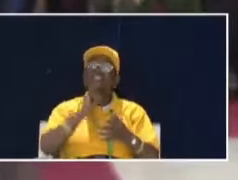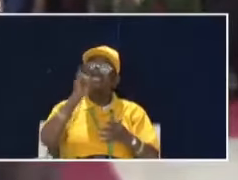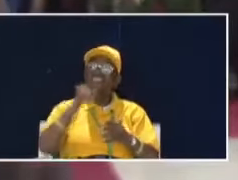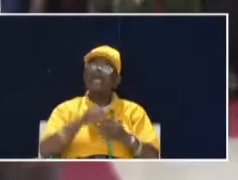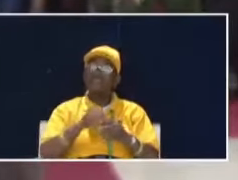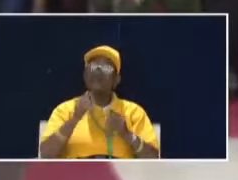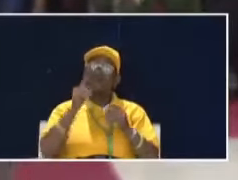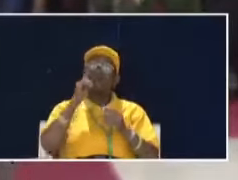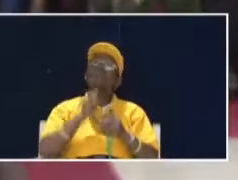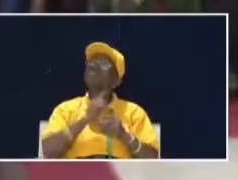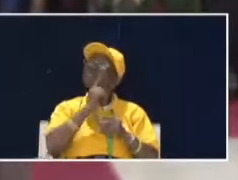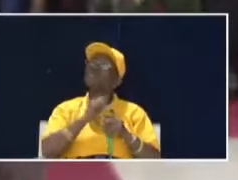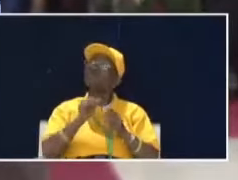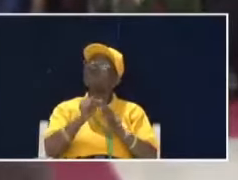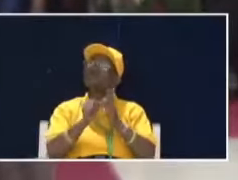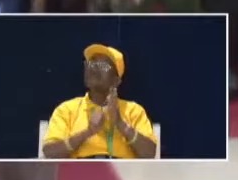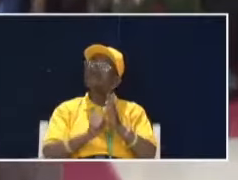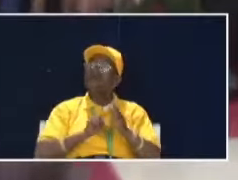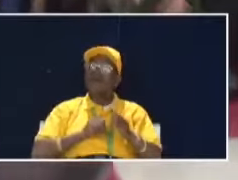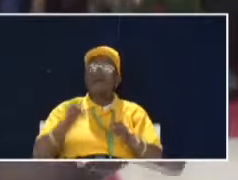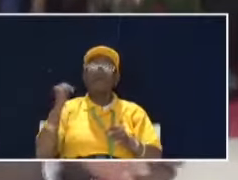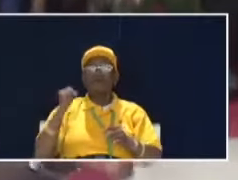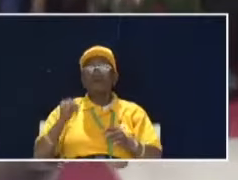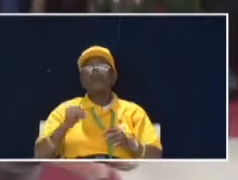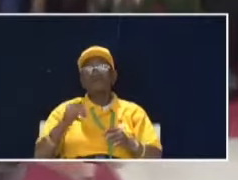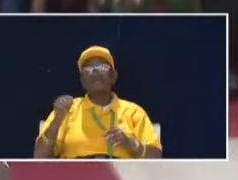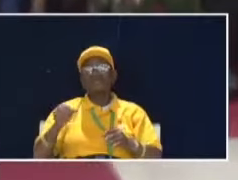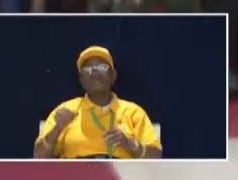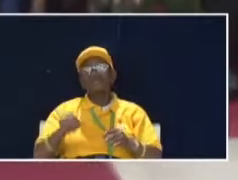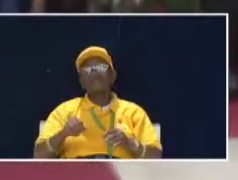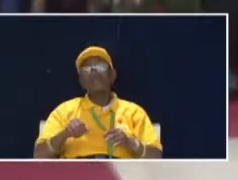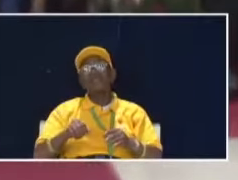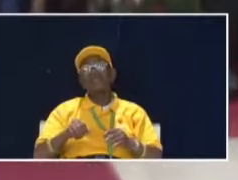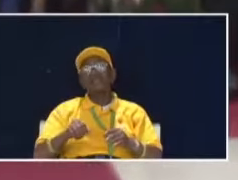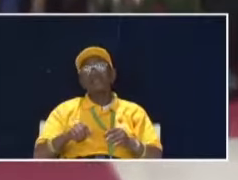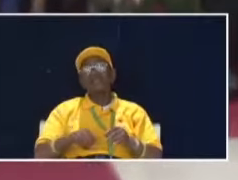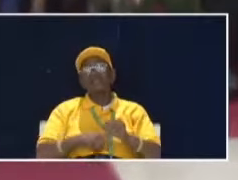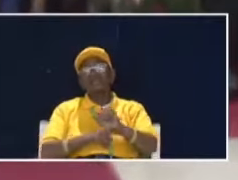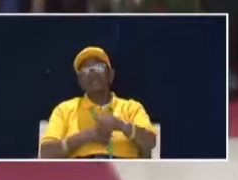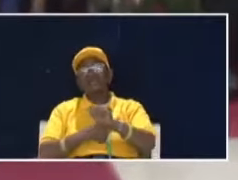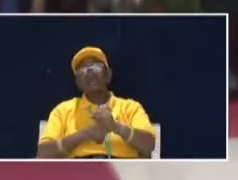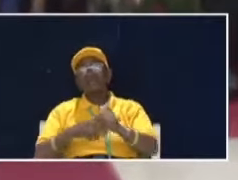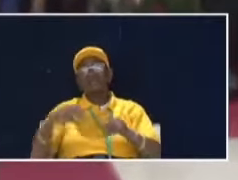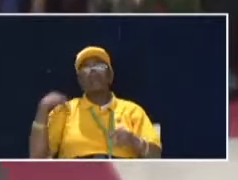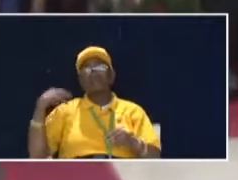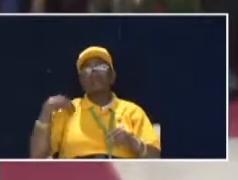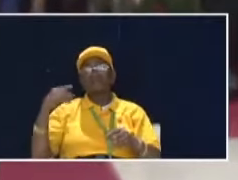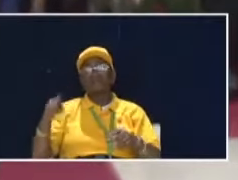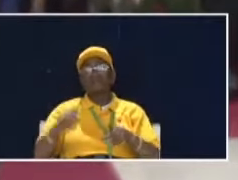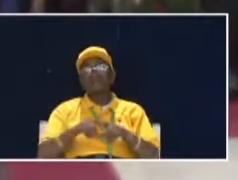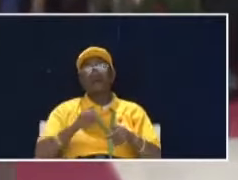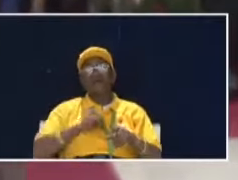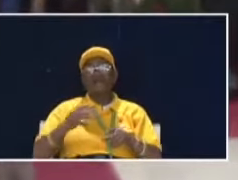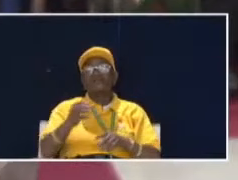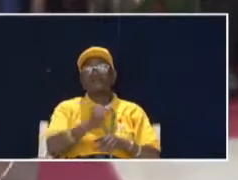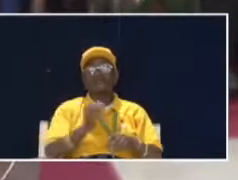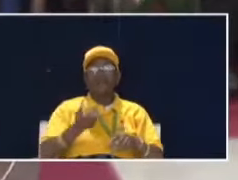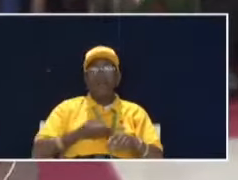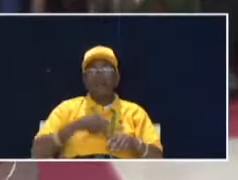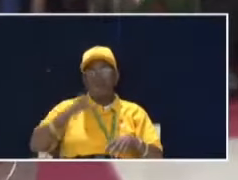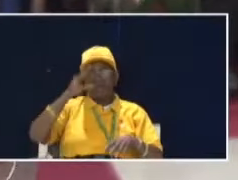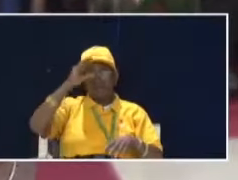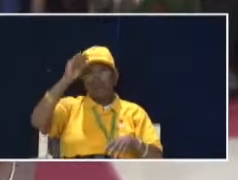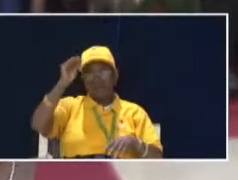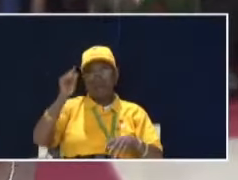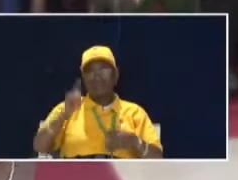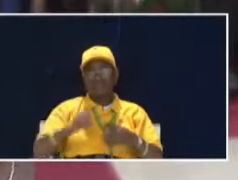I was the games master, so I took our boys